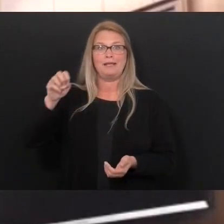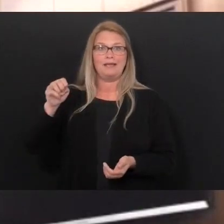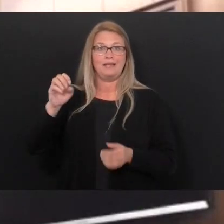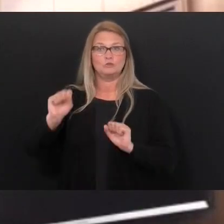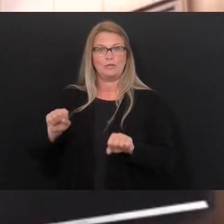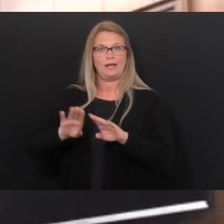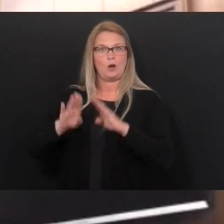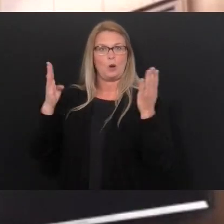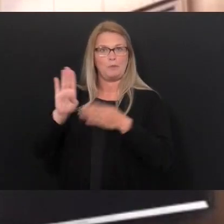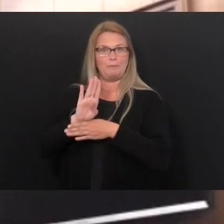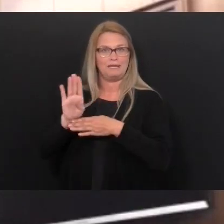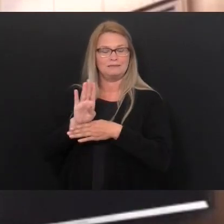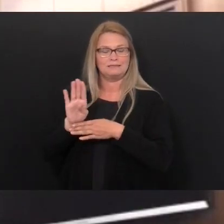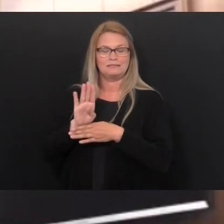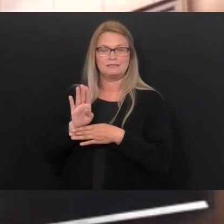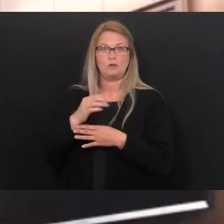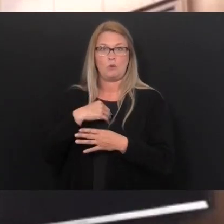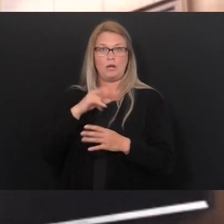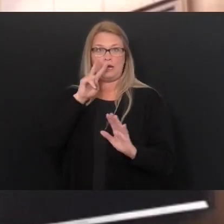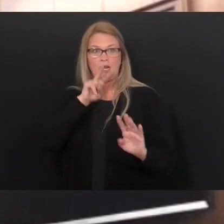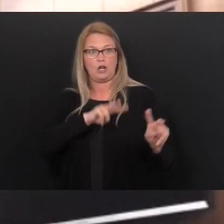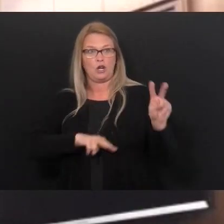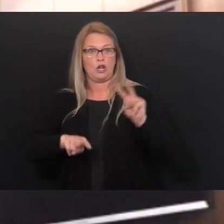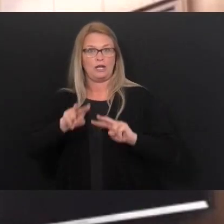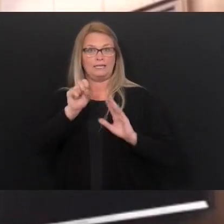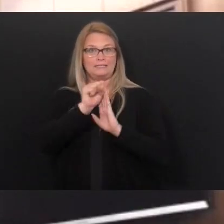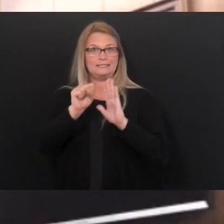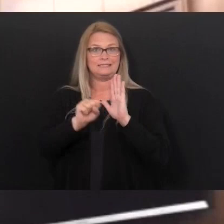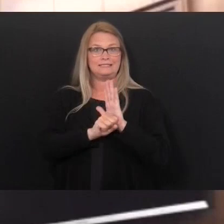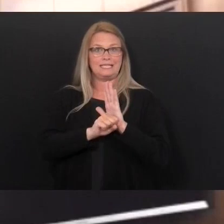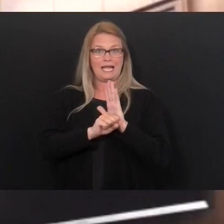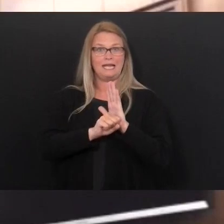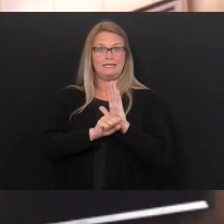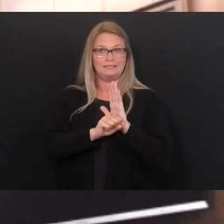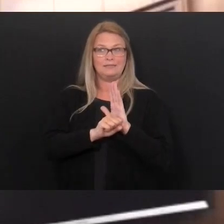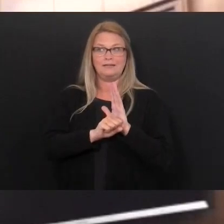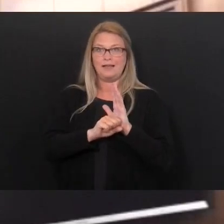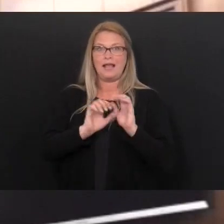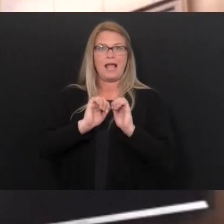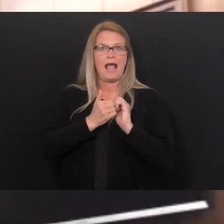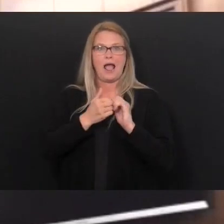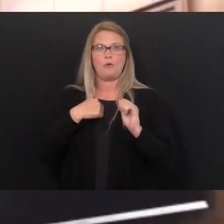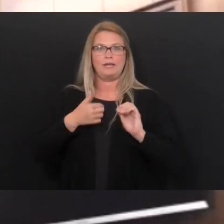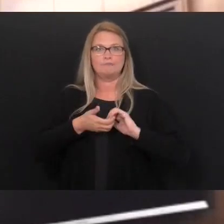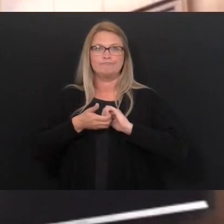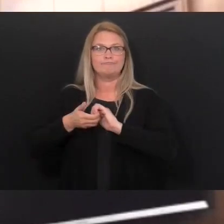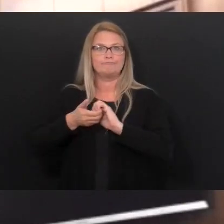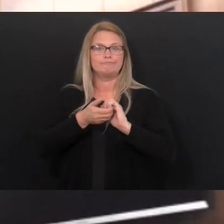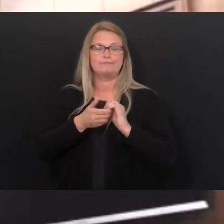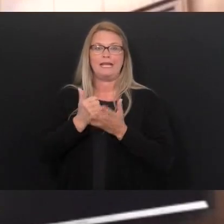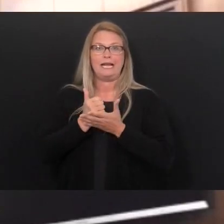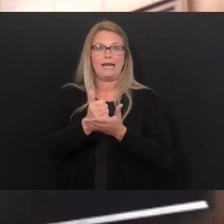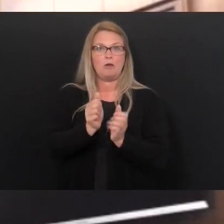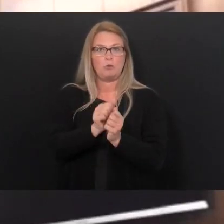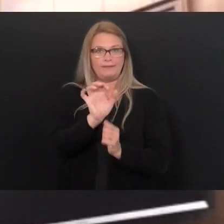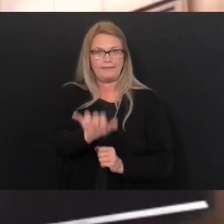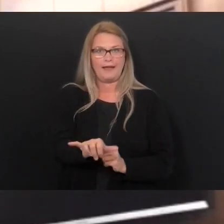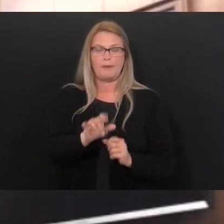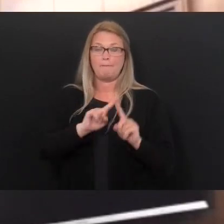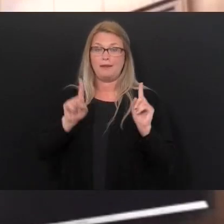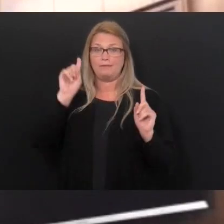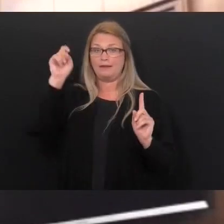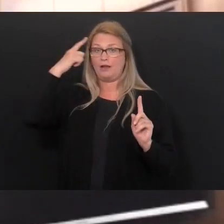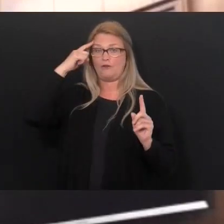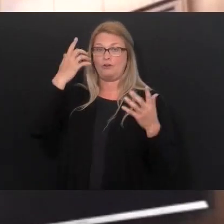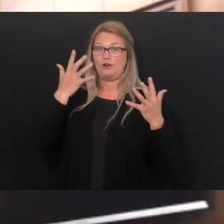continue to look from a state perspective to see how consolidated efforts can help with those. But as the governor pointed out, that we